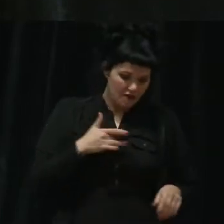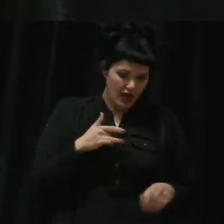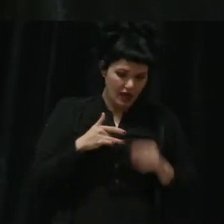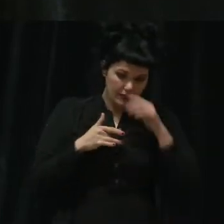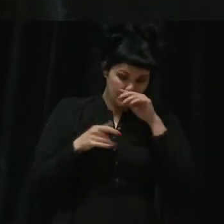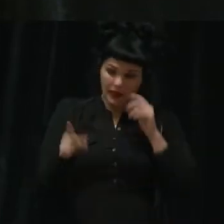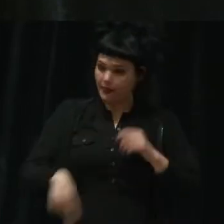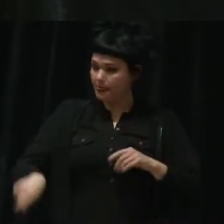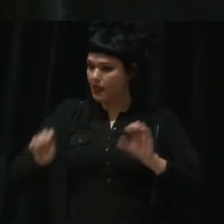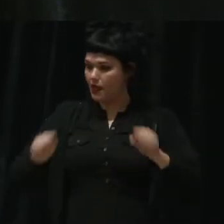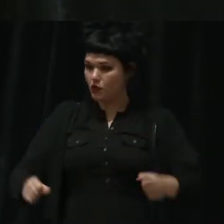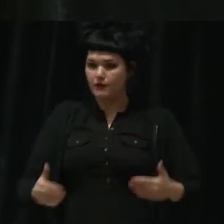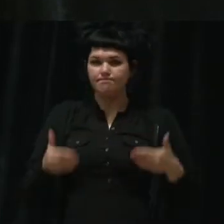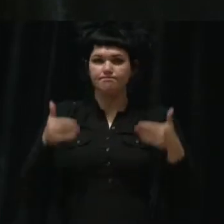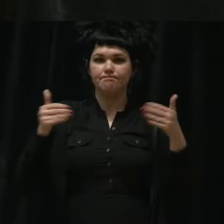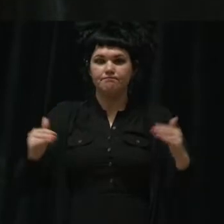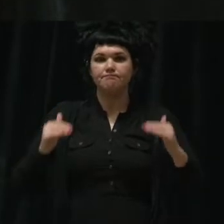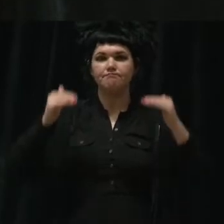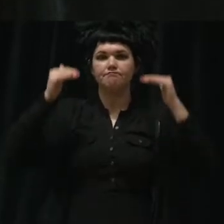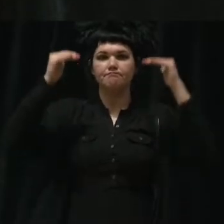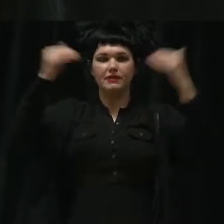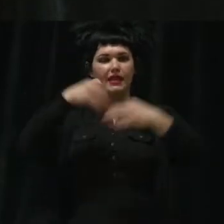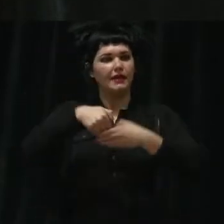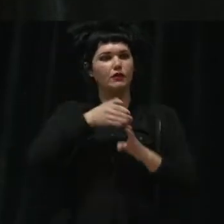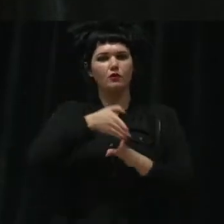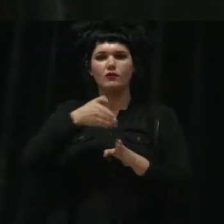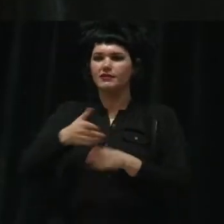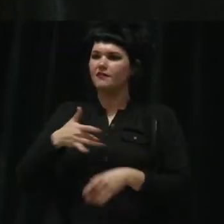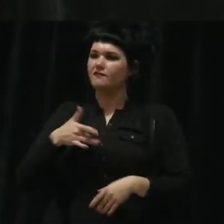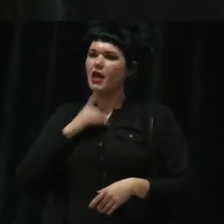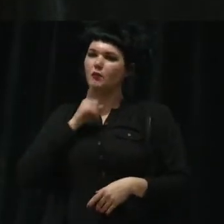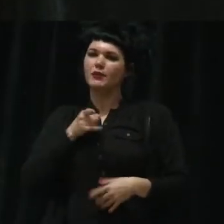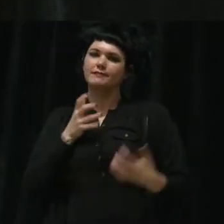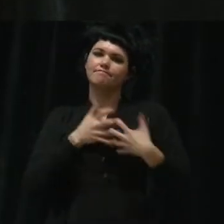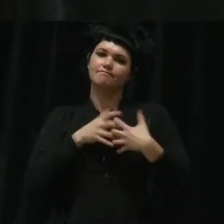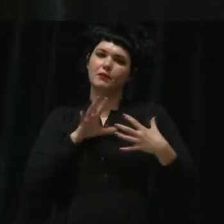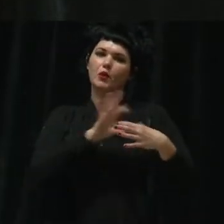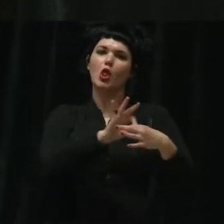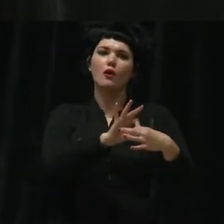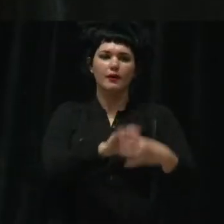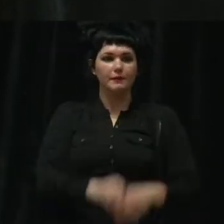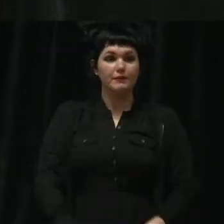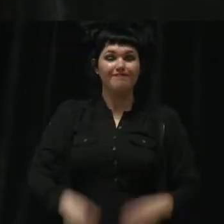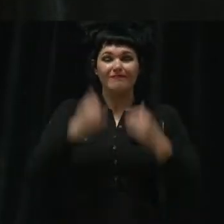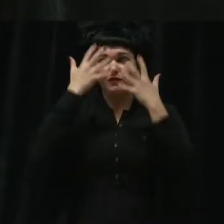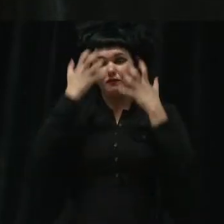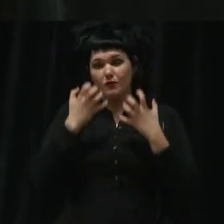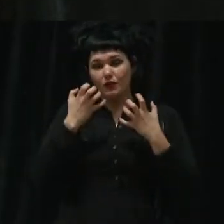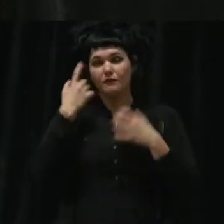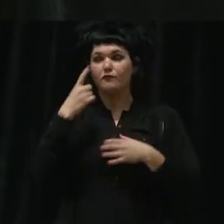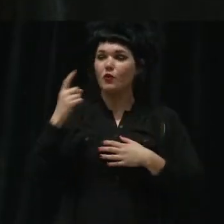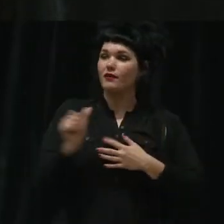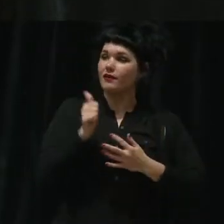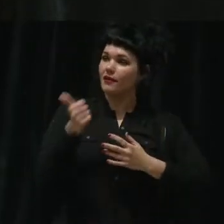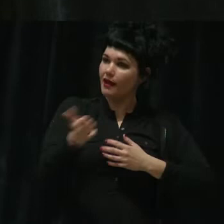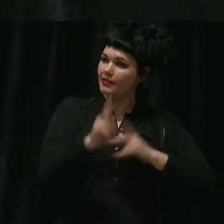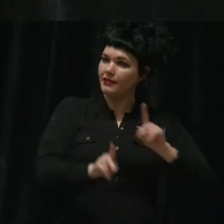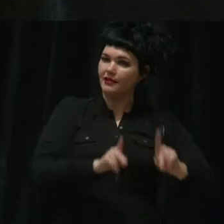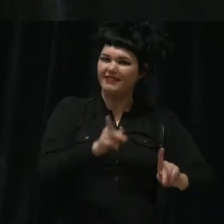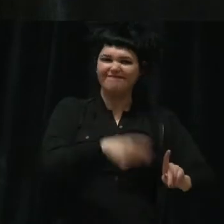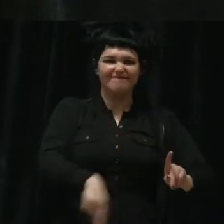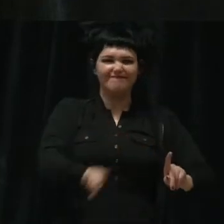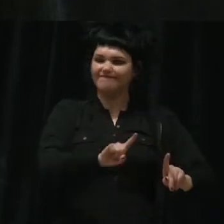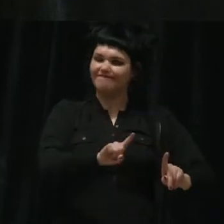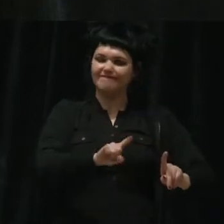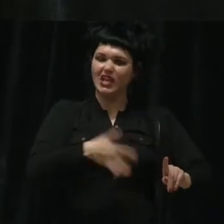and move forward in their careers, and felt like they belong. Unfortunately, for others, they didn't